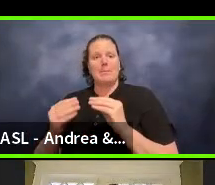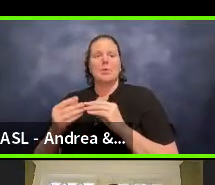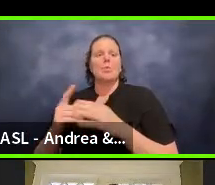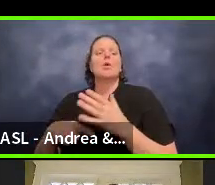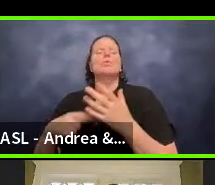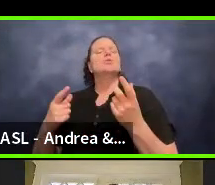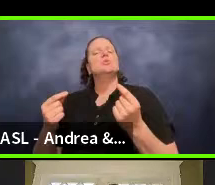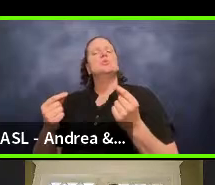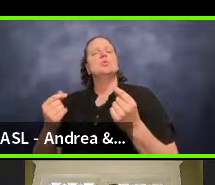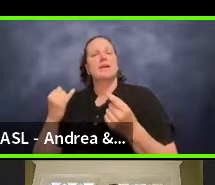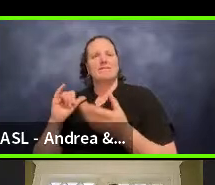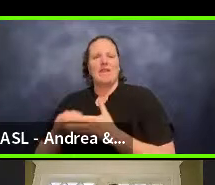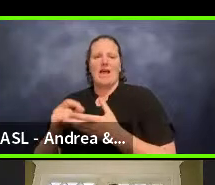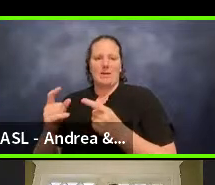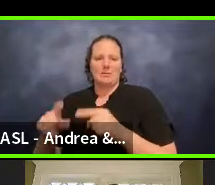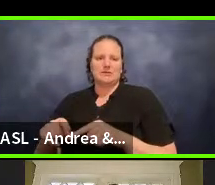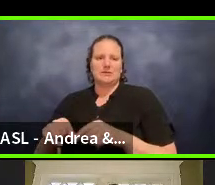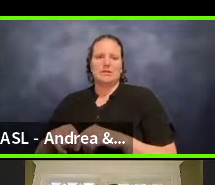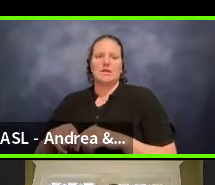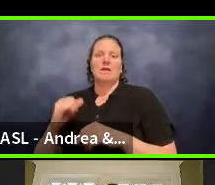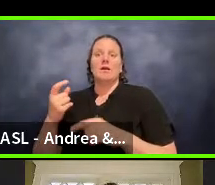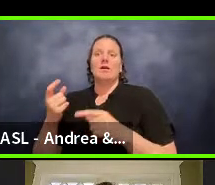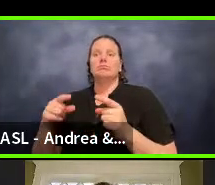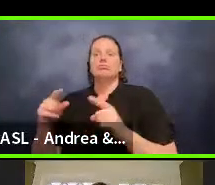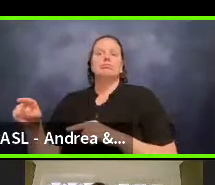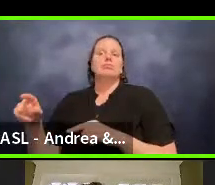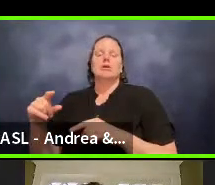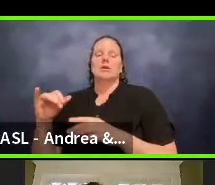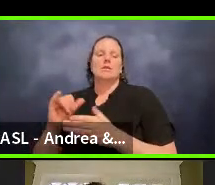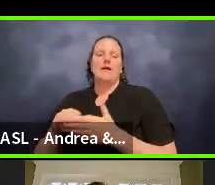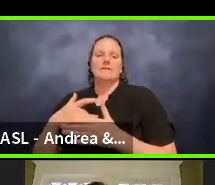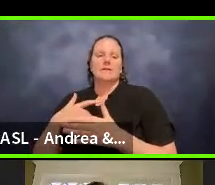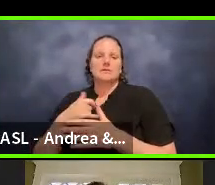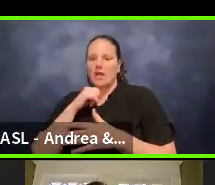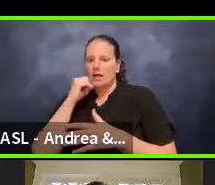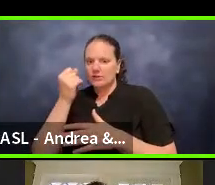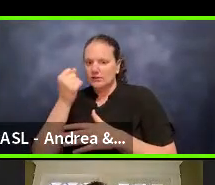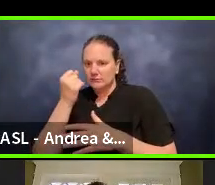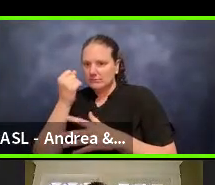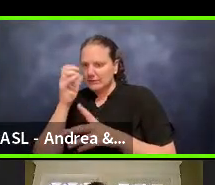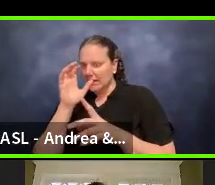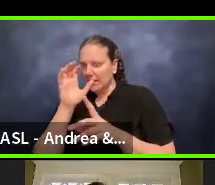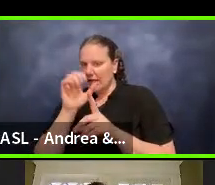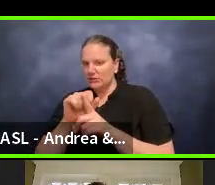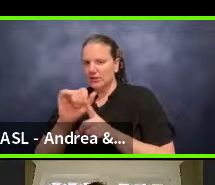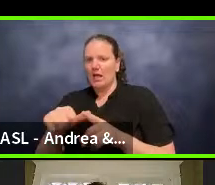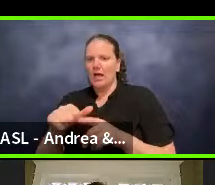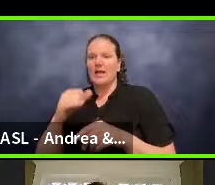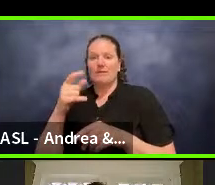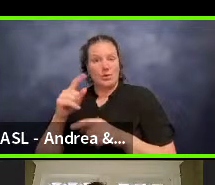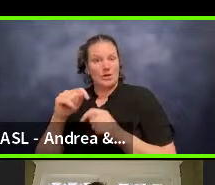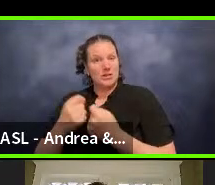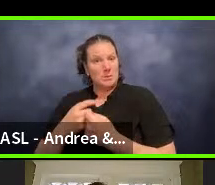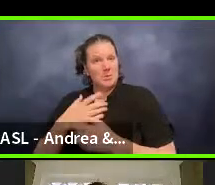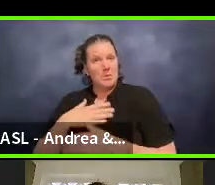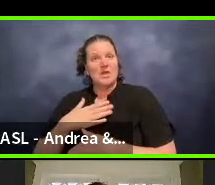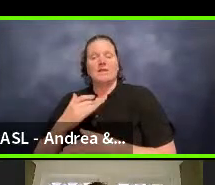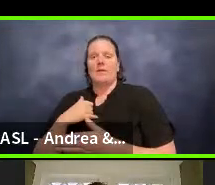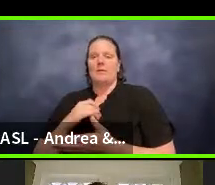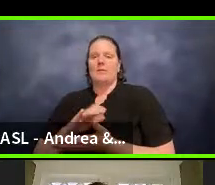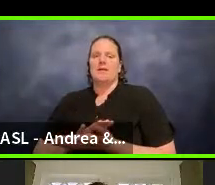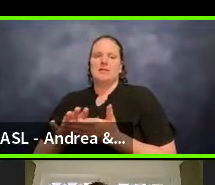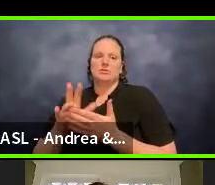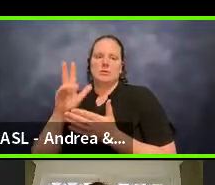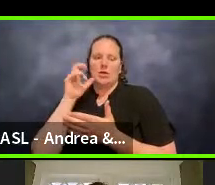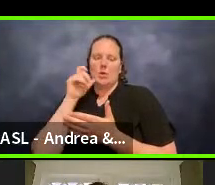do if that happens? And so when it keeps inching up, it feels like we're not grasping with that. So if you and your team are willing, it would be really excellent to hear, like, what if